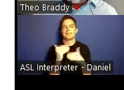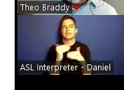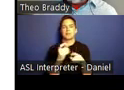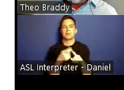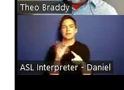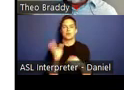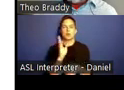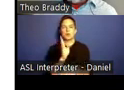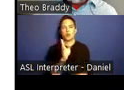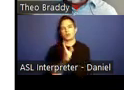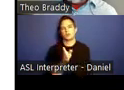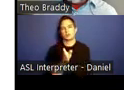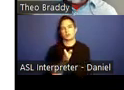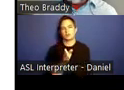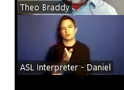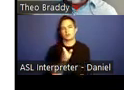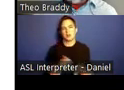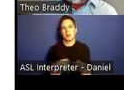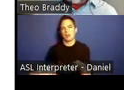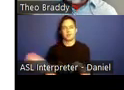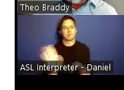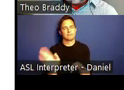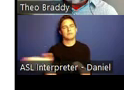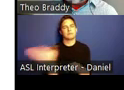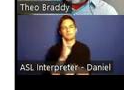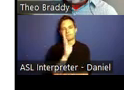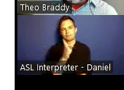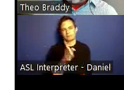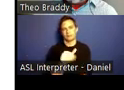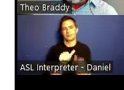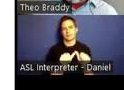course. That's I think advice that's